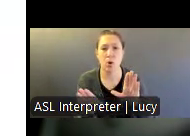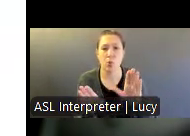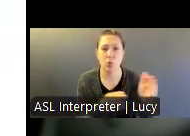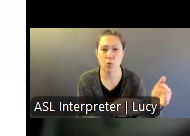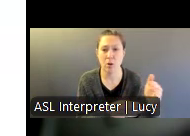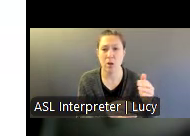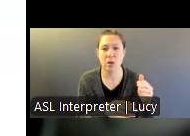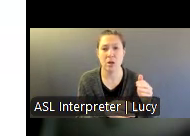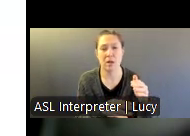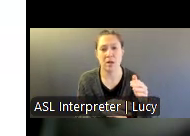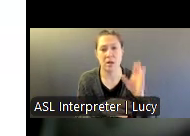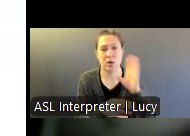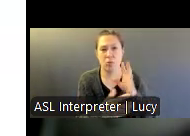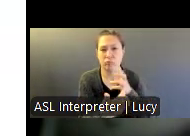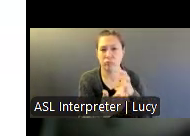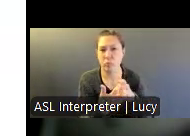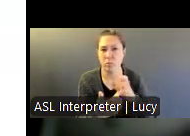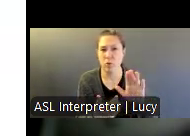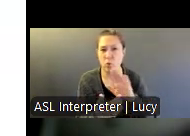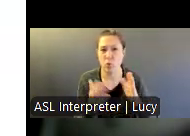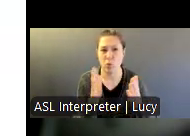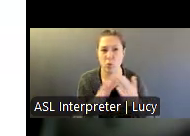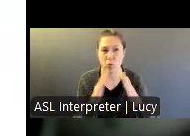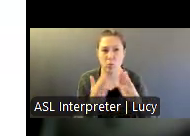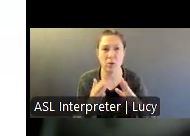communities that you work with or topics you focus on.